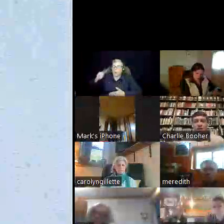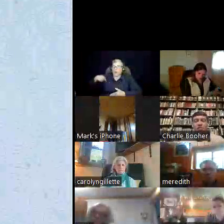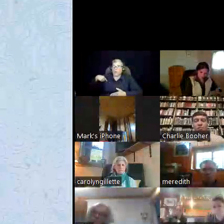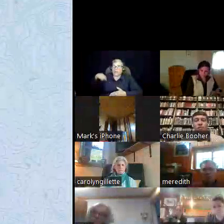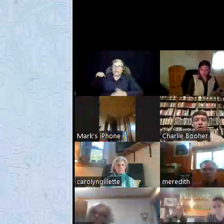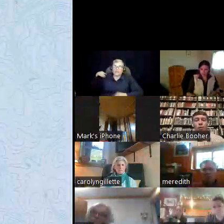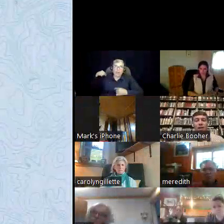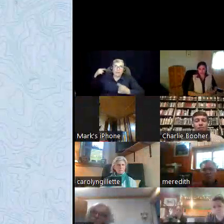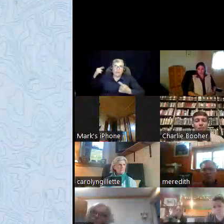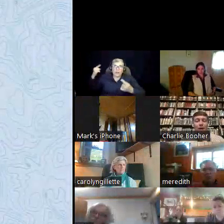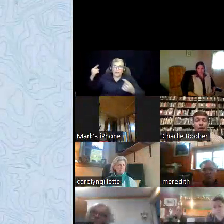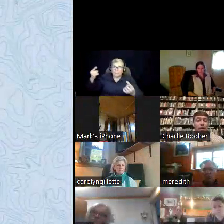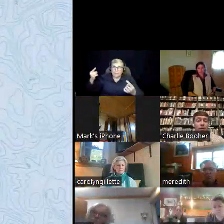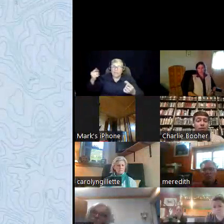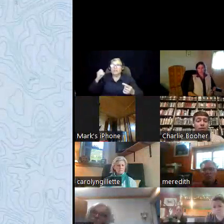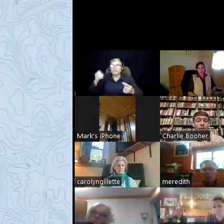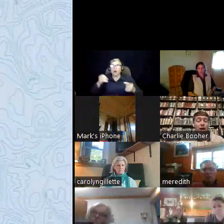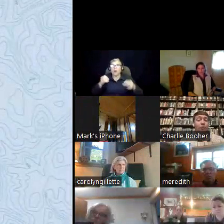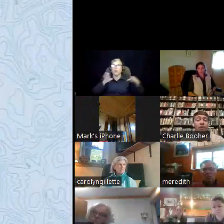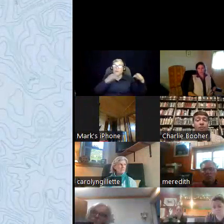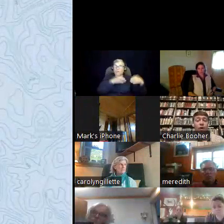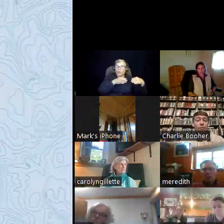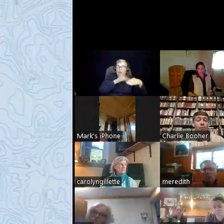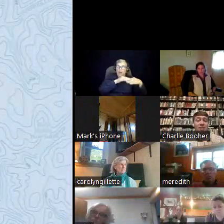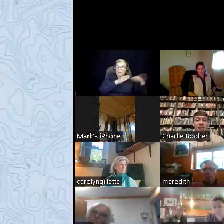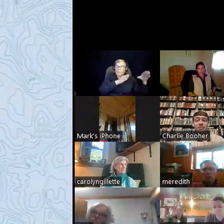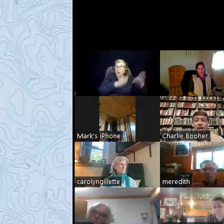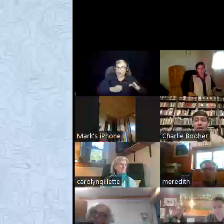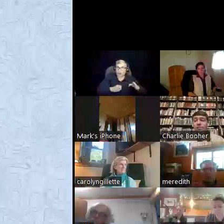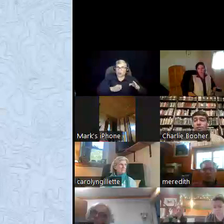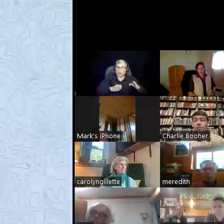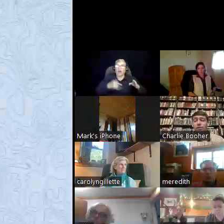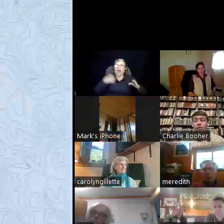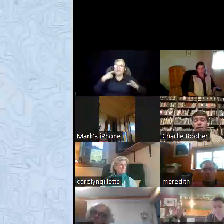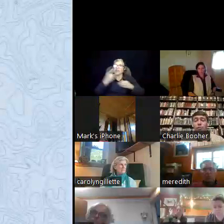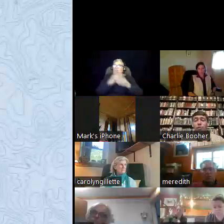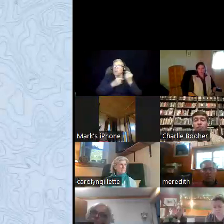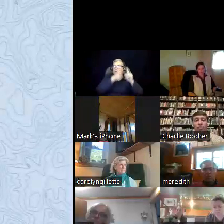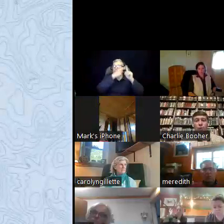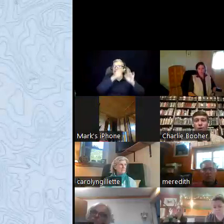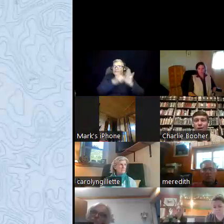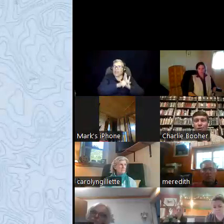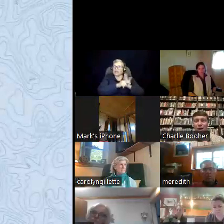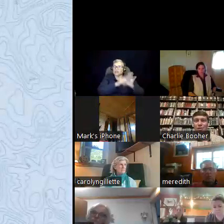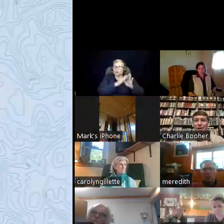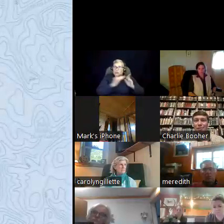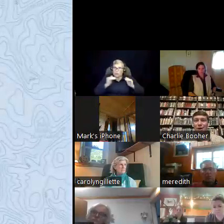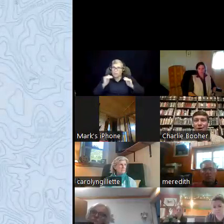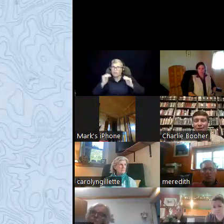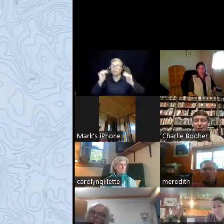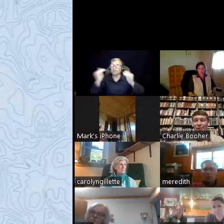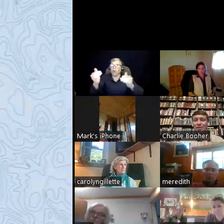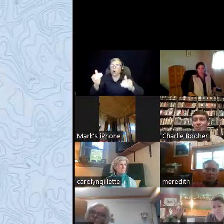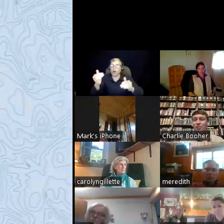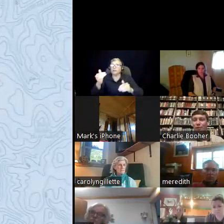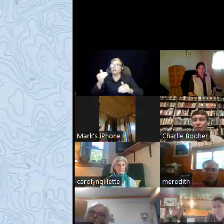negatives of moving away from the model. And I believe there are both positives and negatives to moving forward in a direction that we